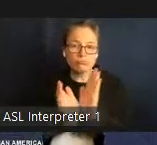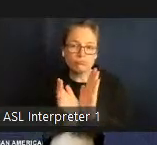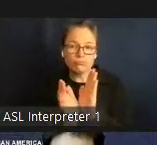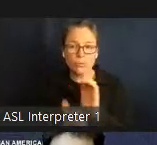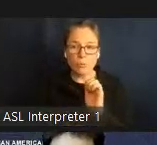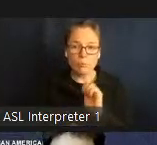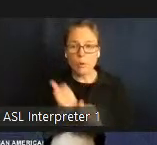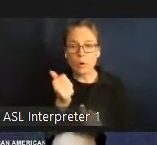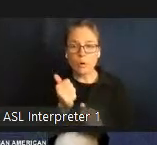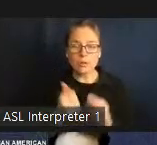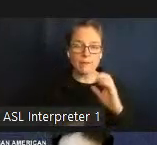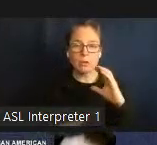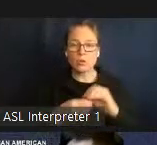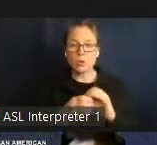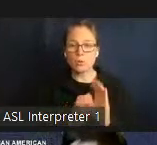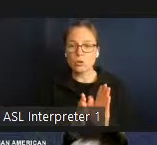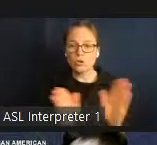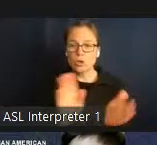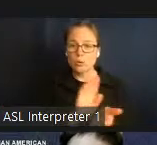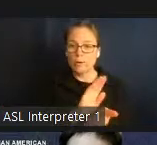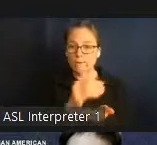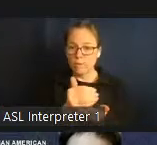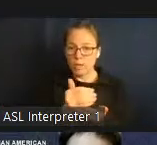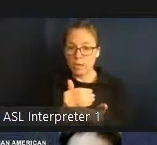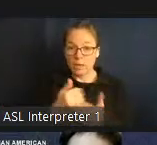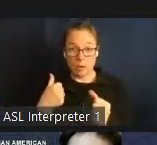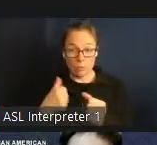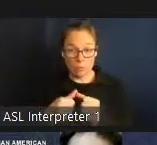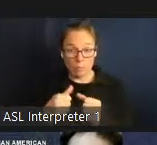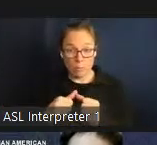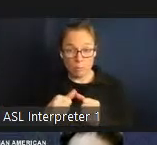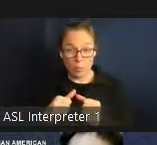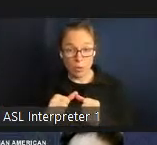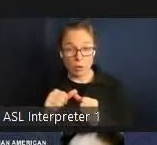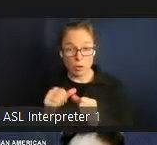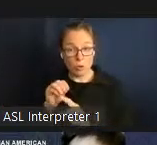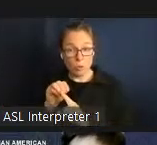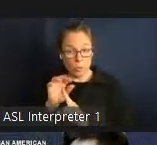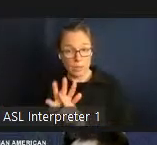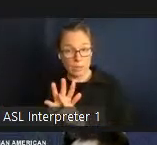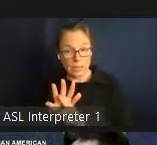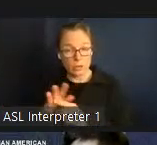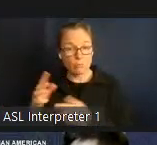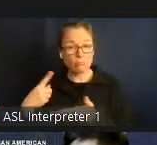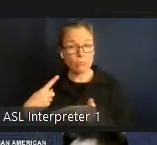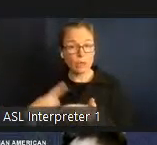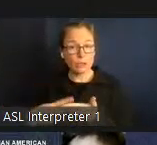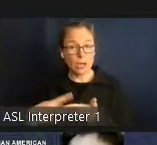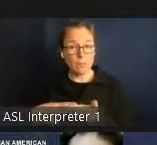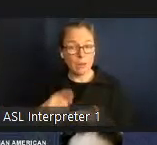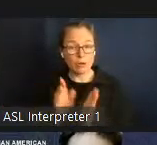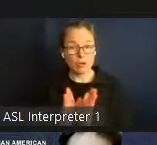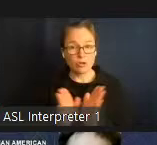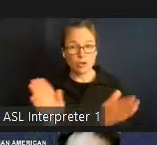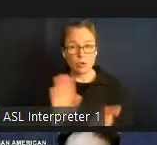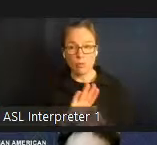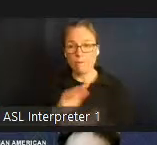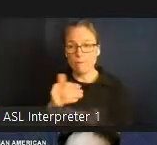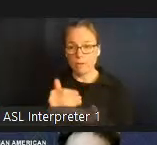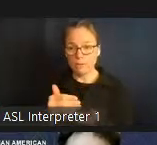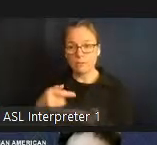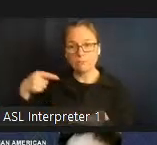total general fund revenues. And as a reminder, during the orientation, we talked about the general fund. The general fund is